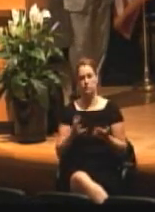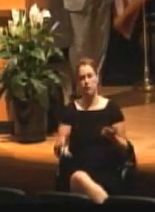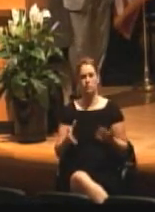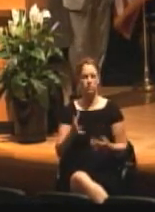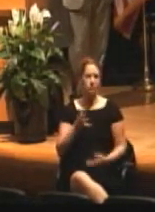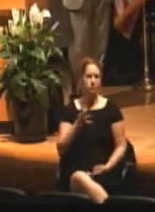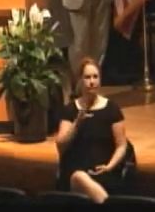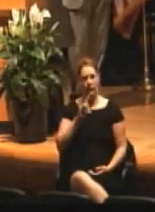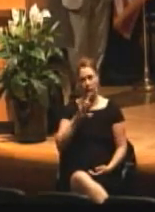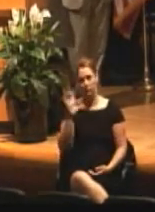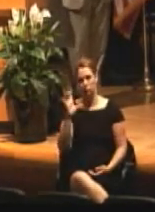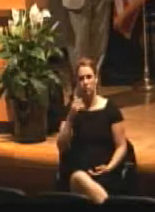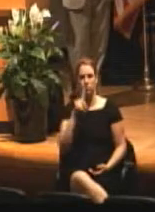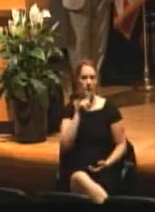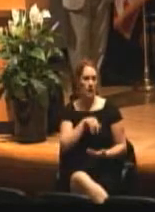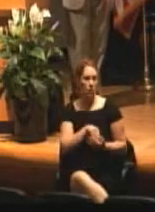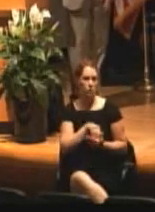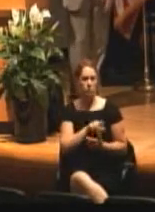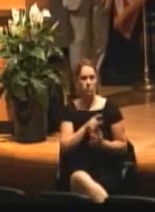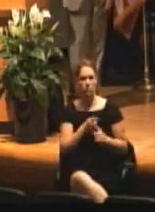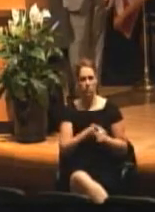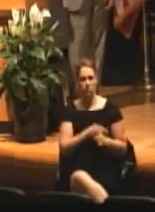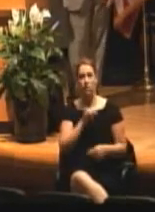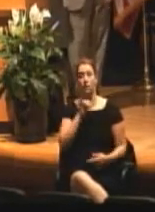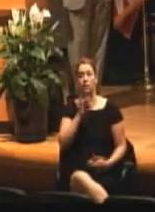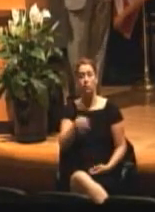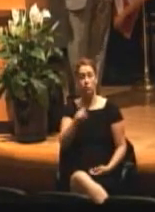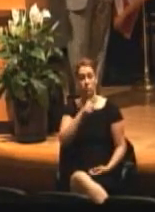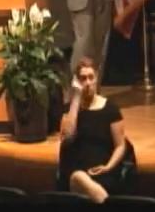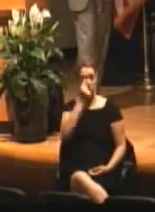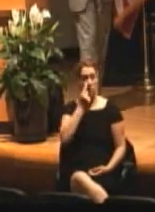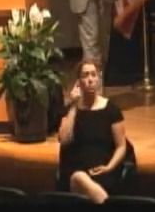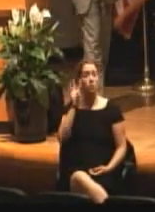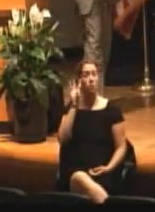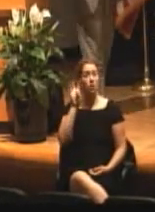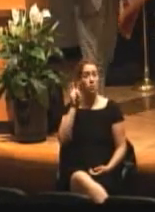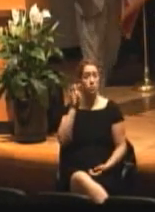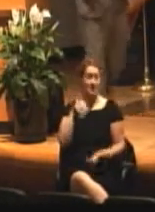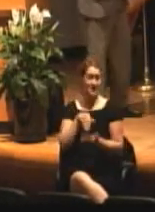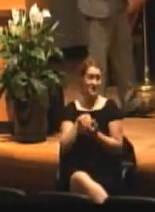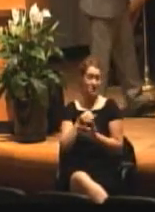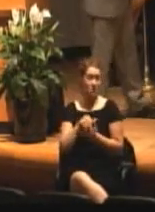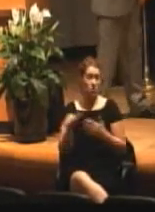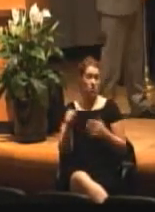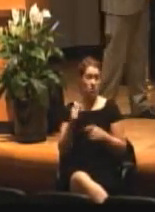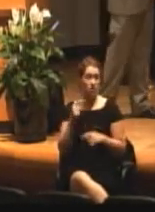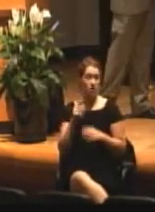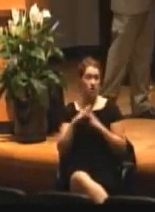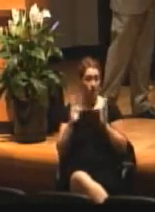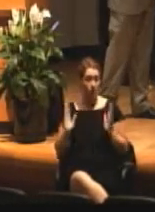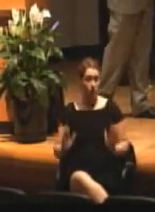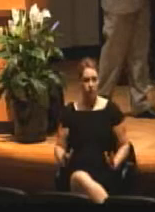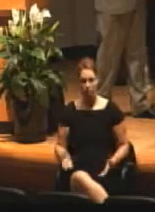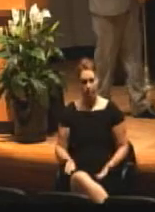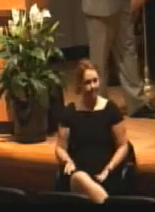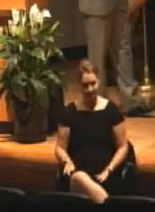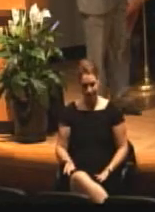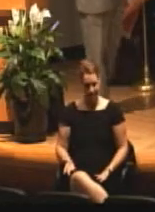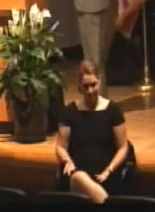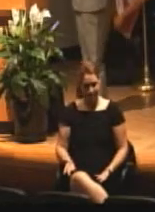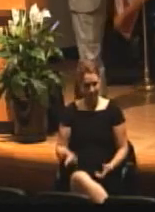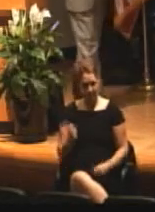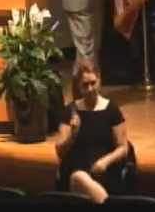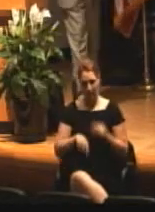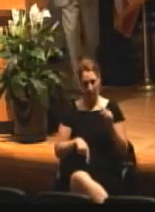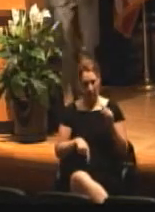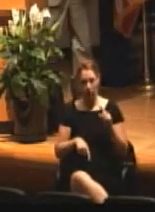month, we know if you're looking at a $400,000 house, it's probably not going to work out very good. So we need to know exactly where you're going to be. We want to have